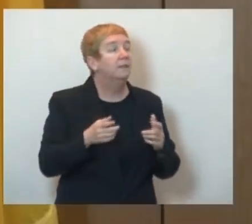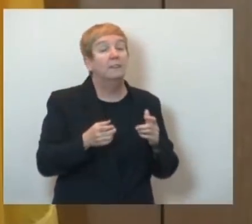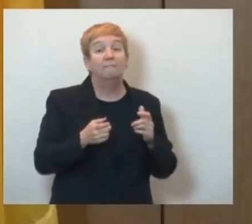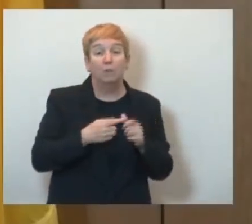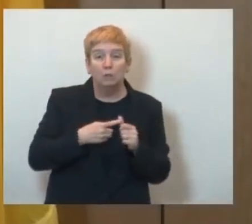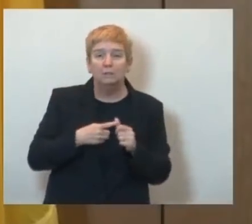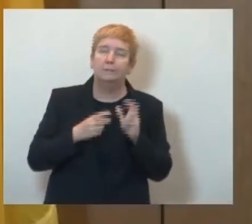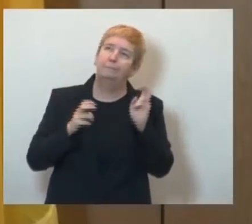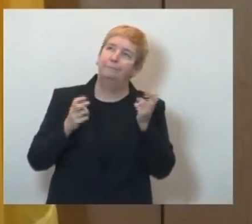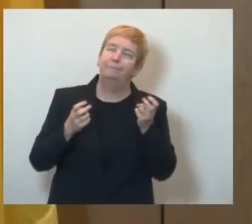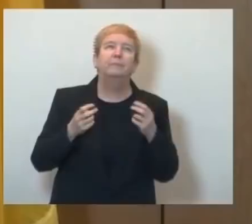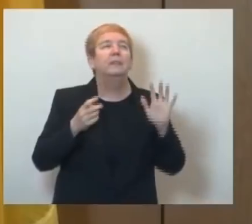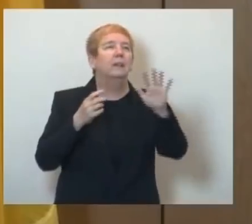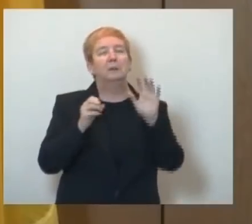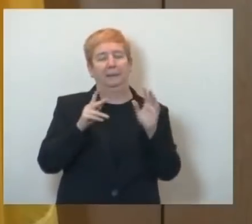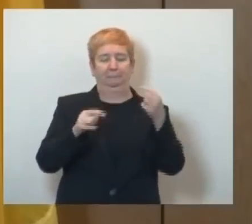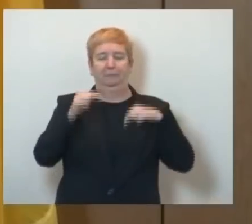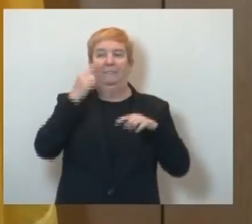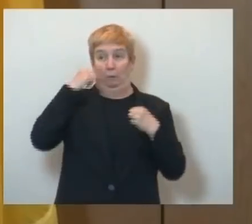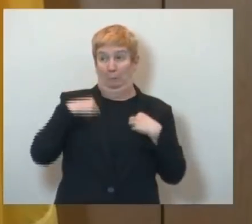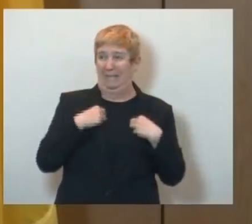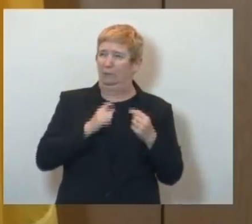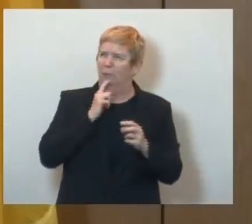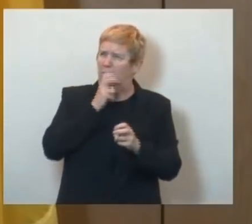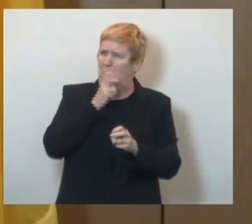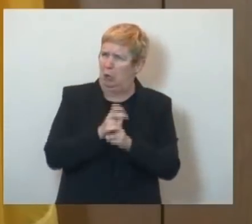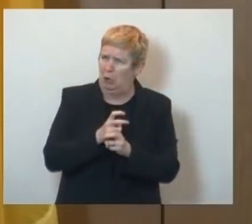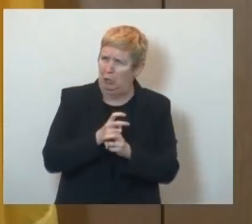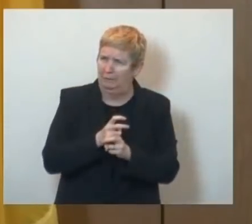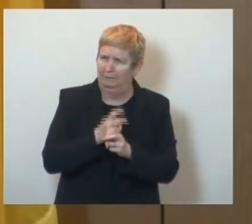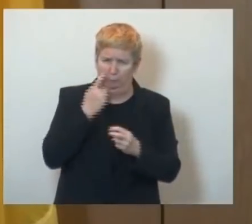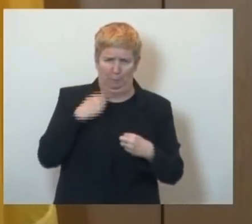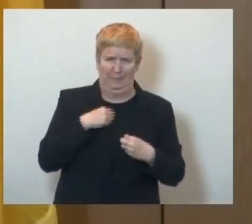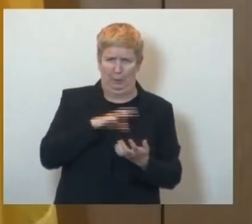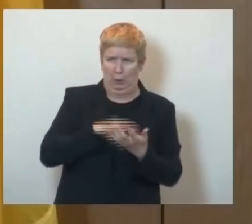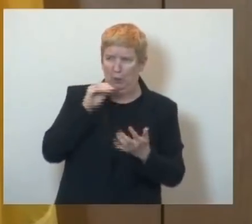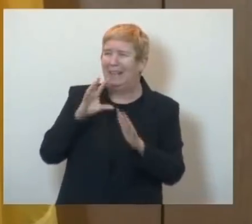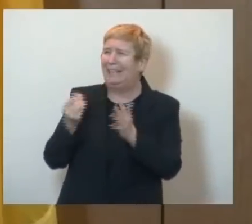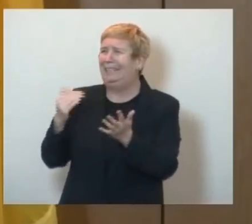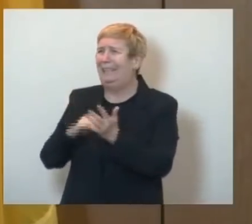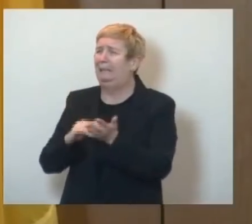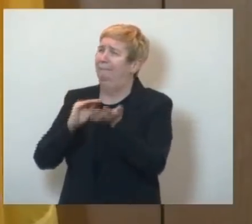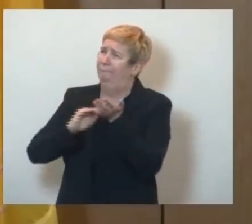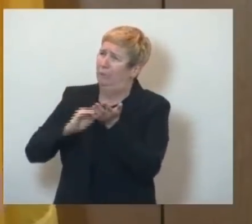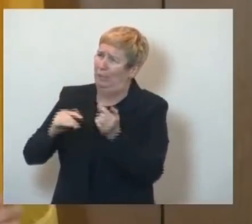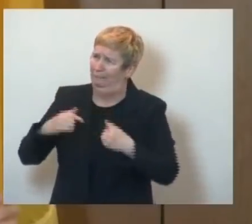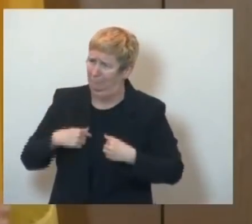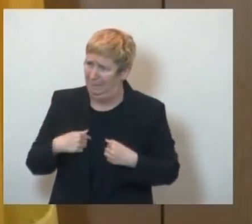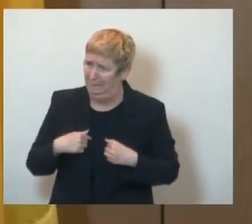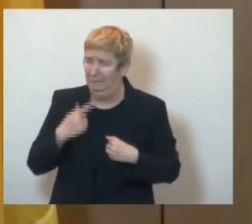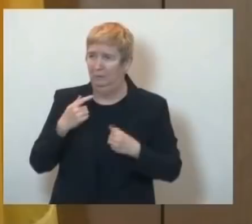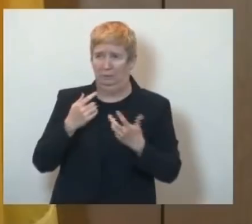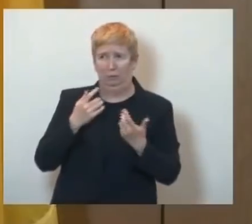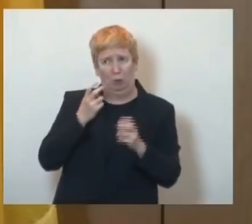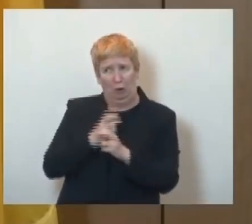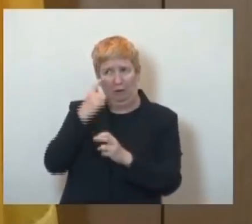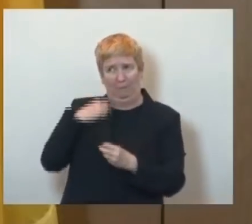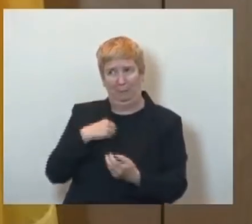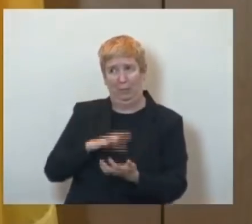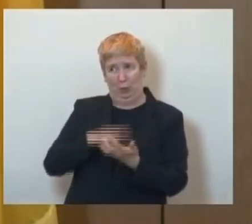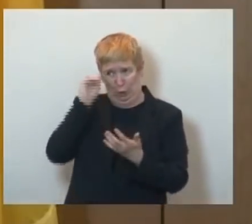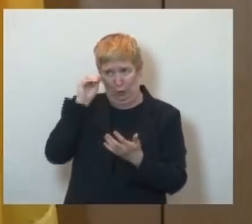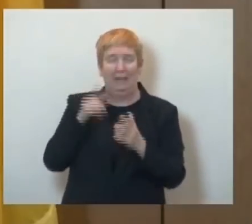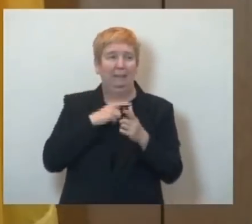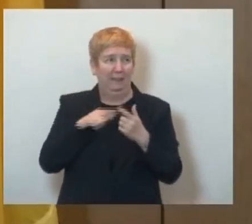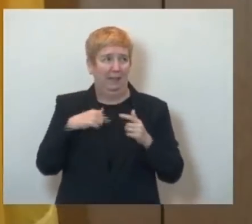because for me, it was a hard thing to learn, and I hope New Mexicans will forgive me before I go to the expert. And he is, in fact, the